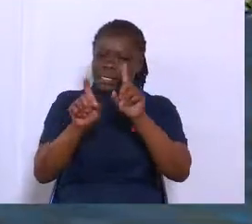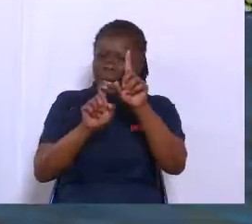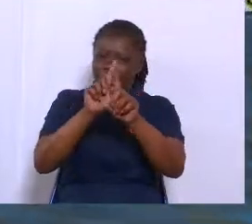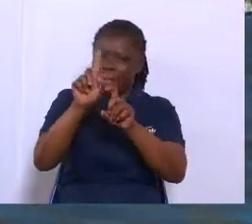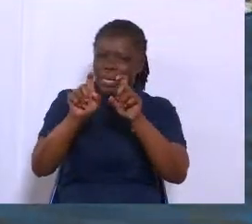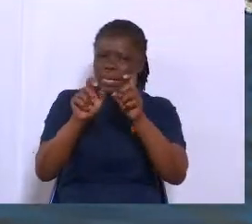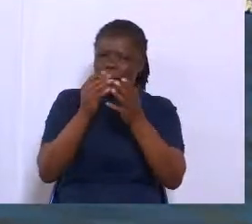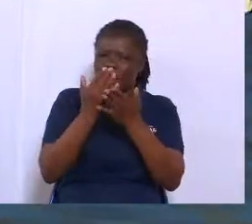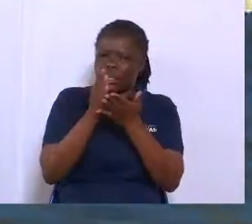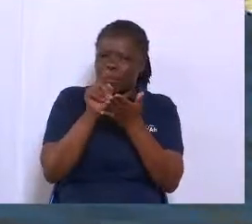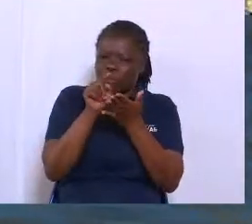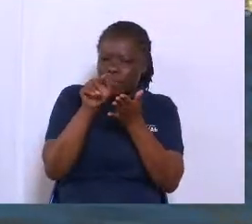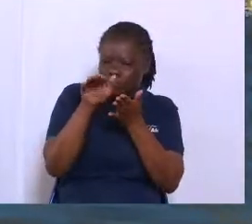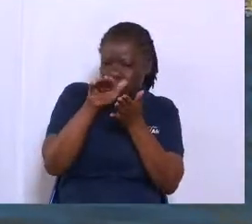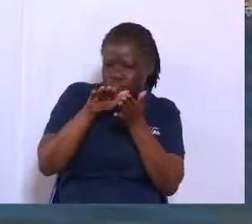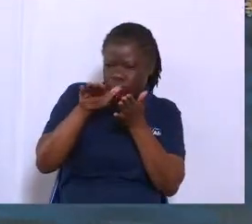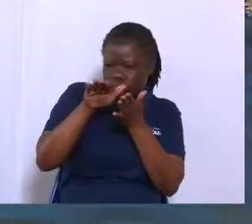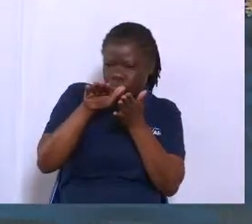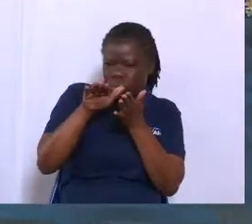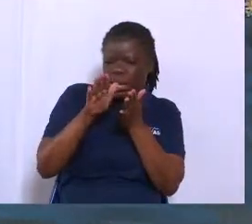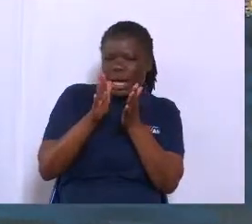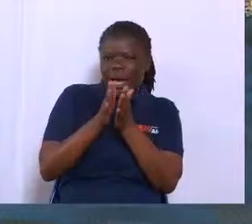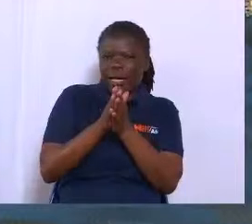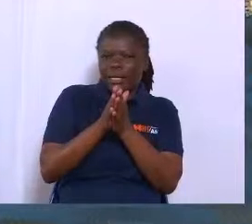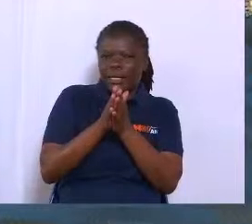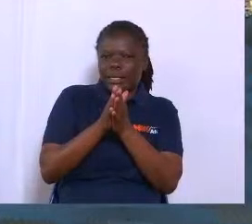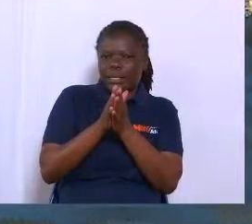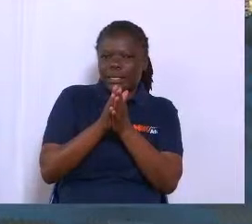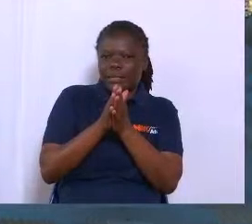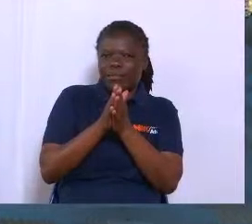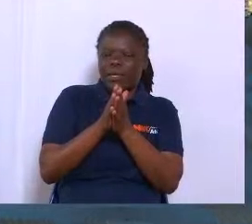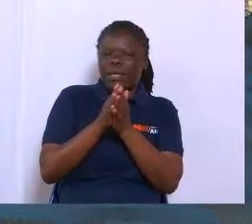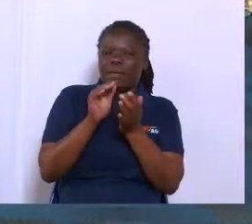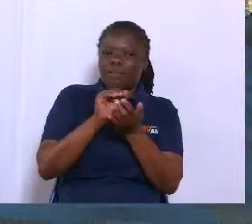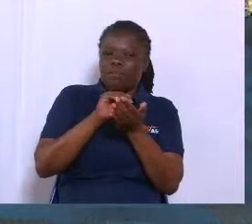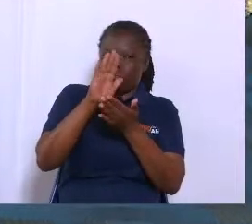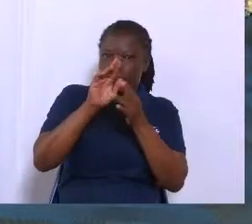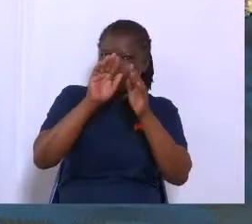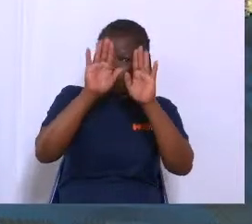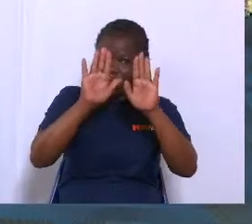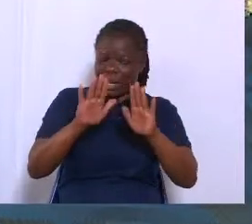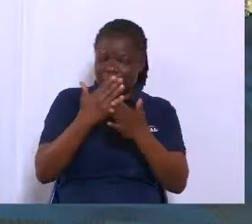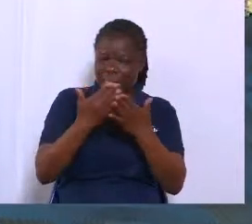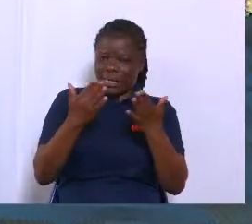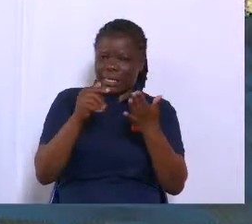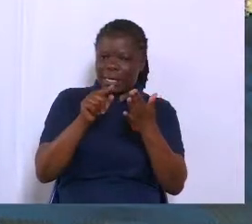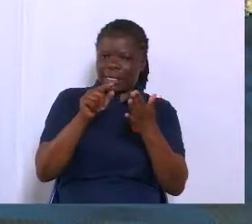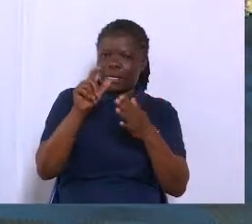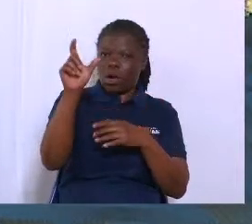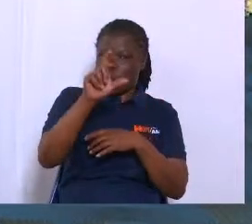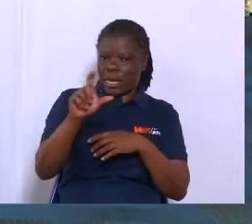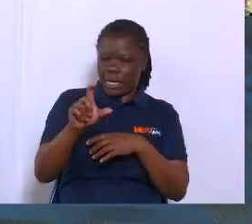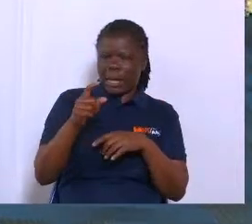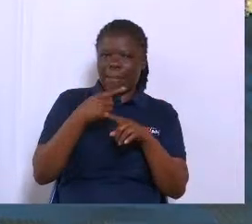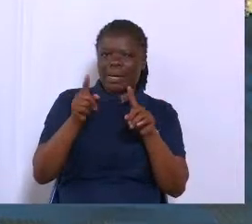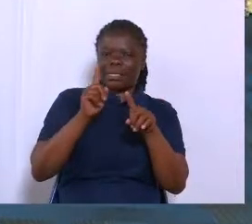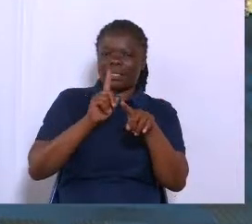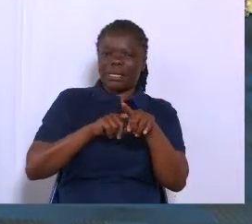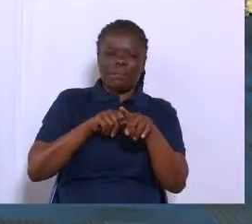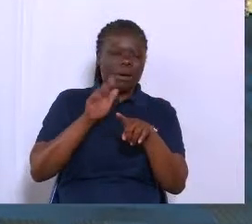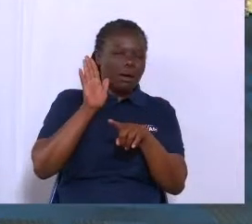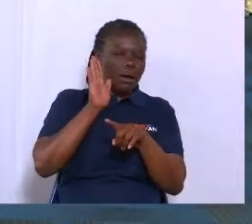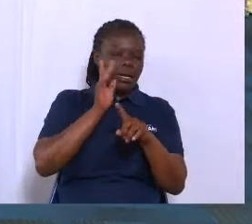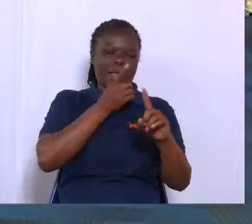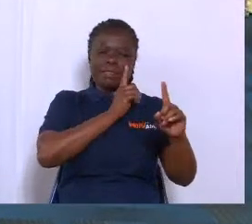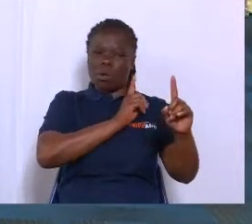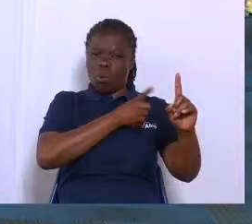that pottery and some very famous pottery there on the continent. But when he heard the warning